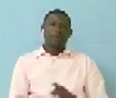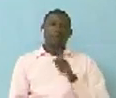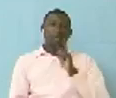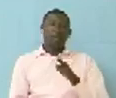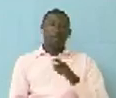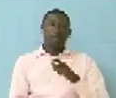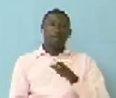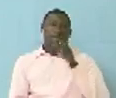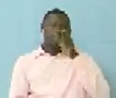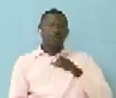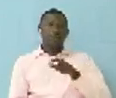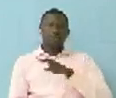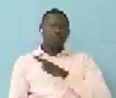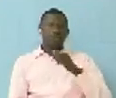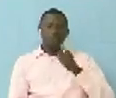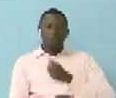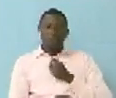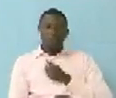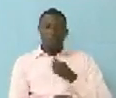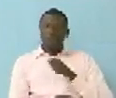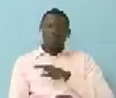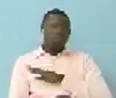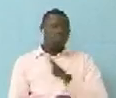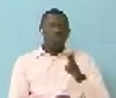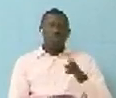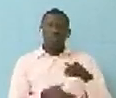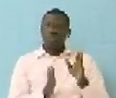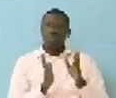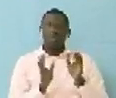that he was not threatened in any way.